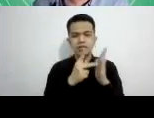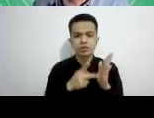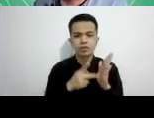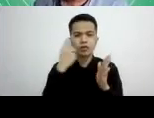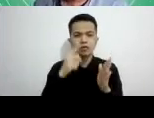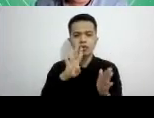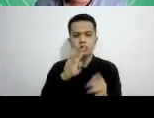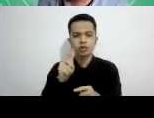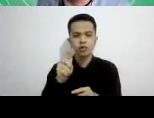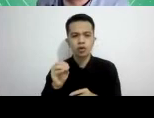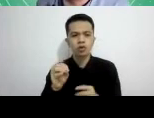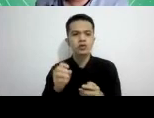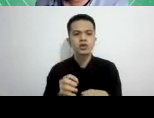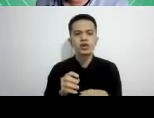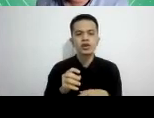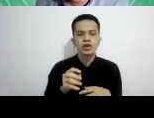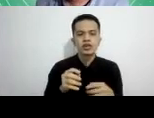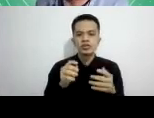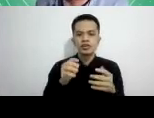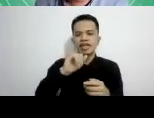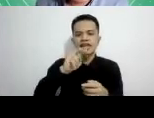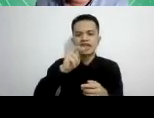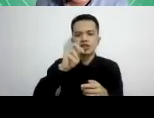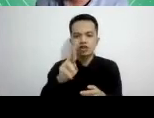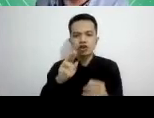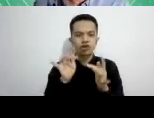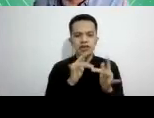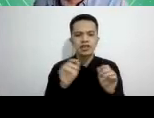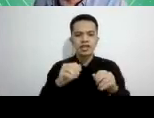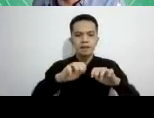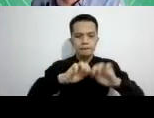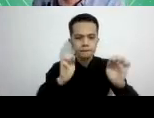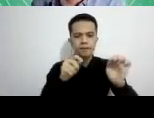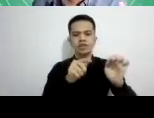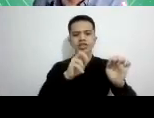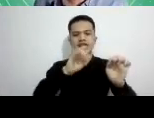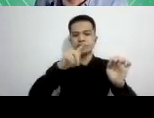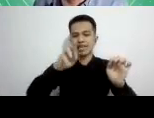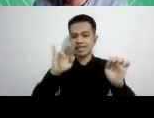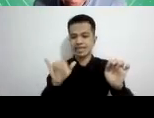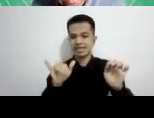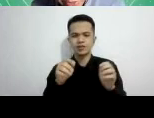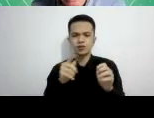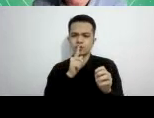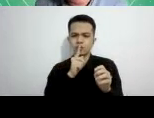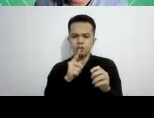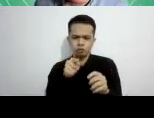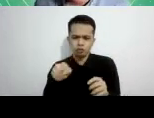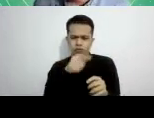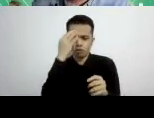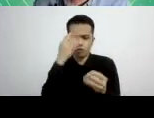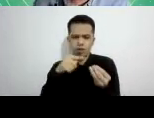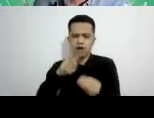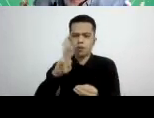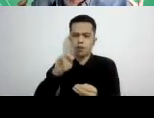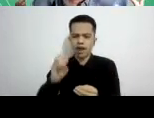are decentralization, interconnectivity, as well as transparency. Those 3 are actually very, for those who are familiar with blockchain,